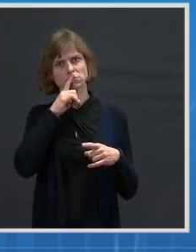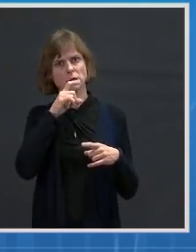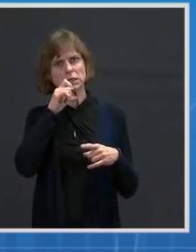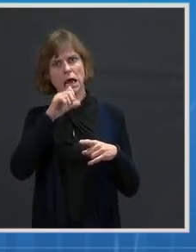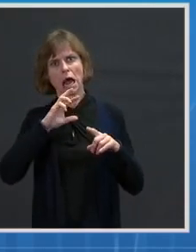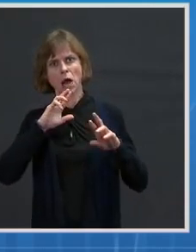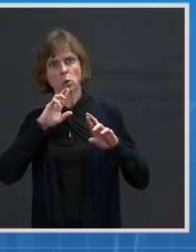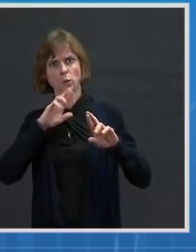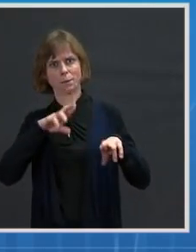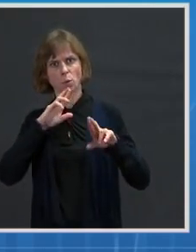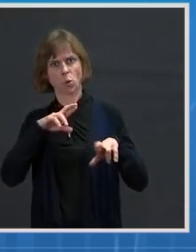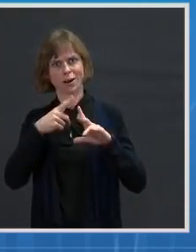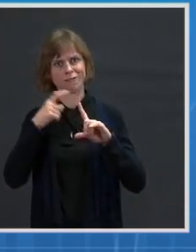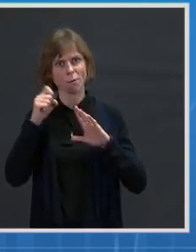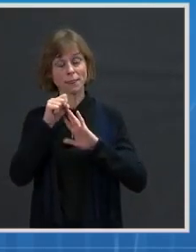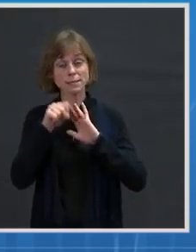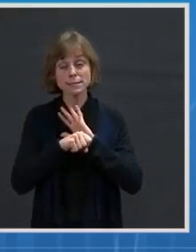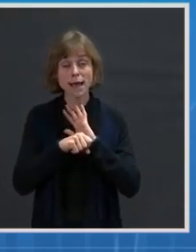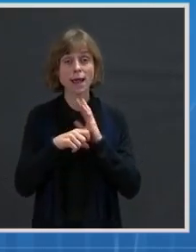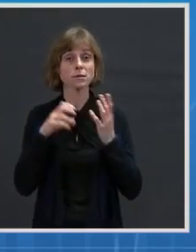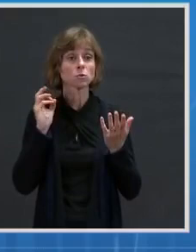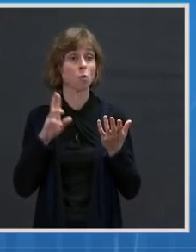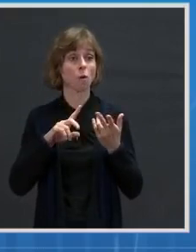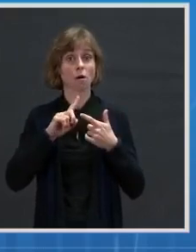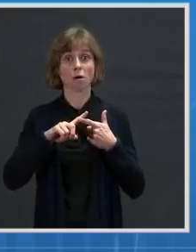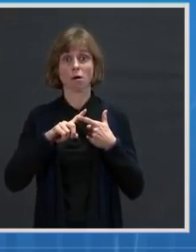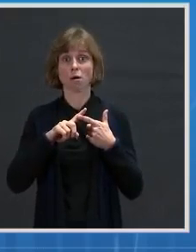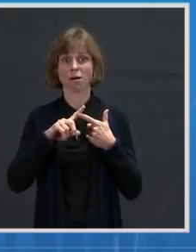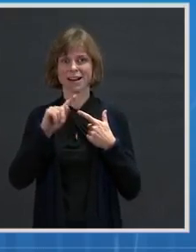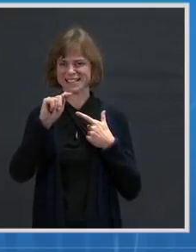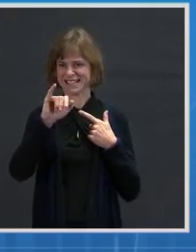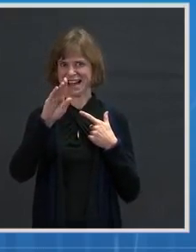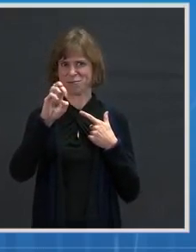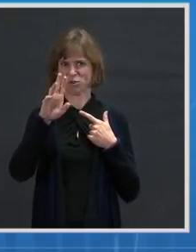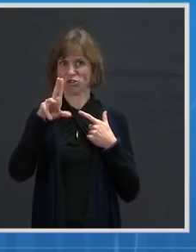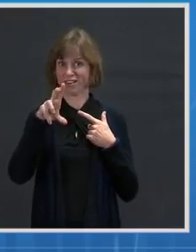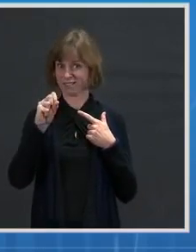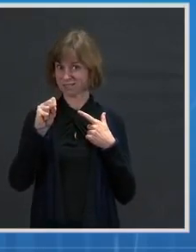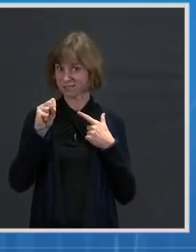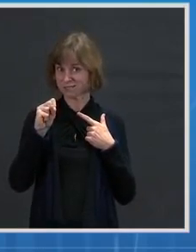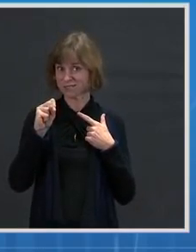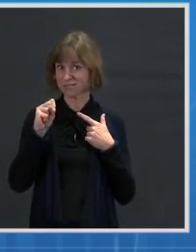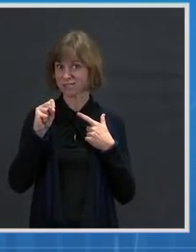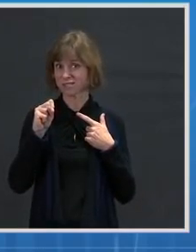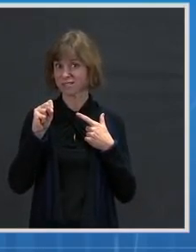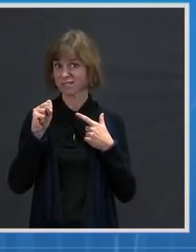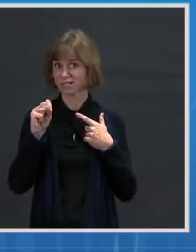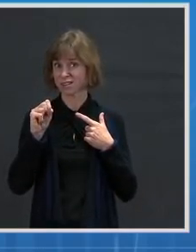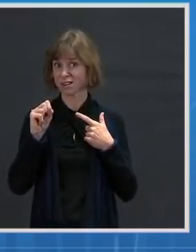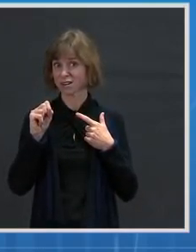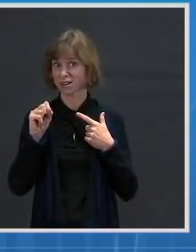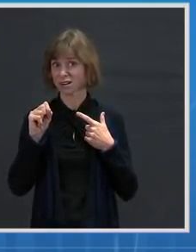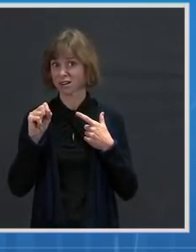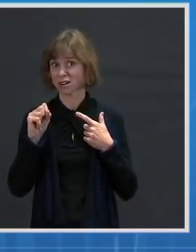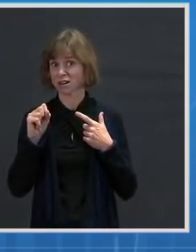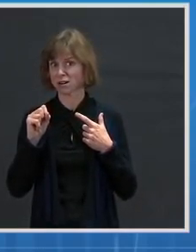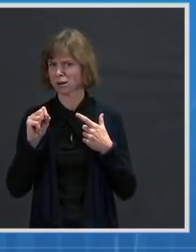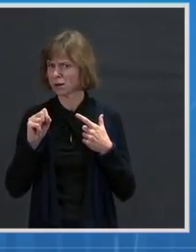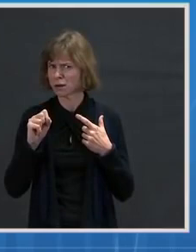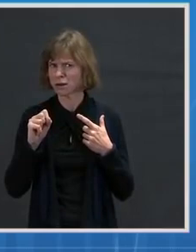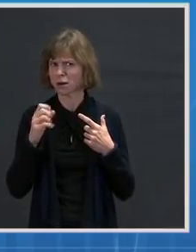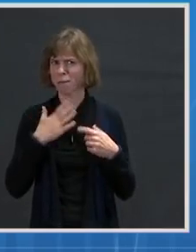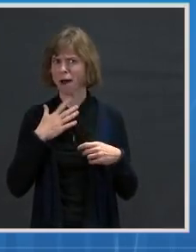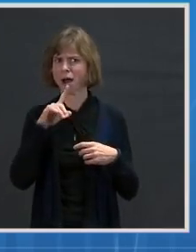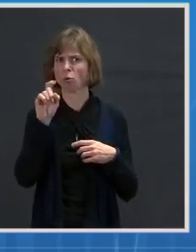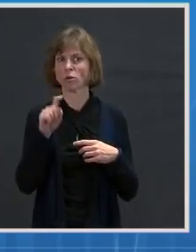the states to Tiberius. And my question is, have all